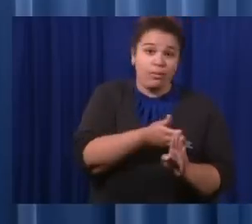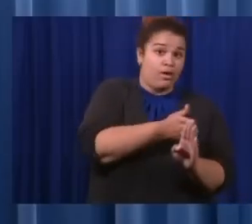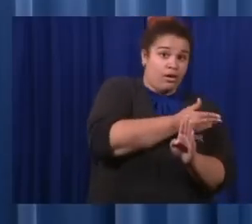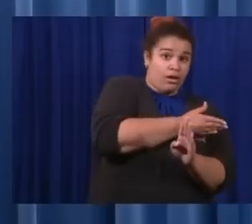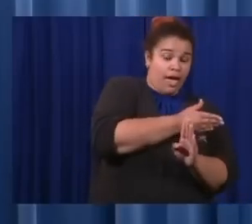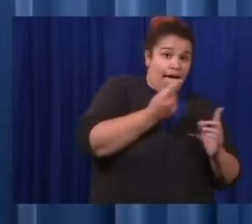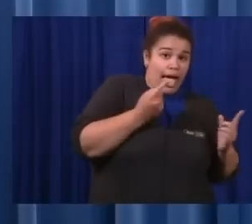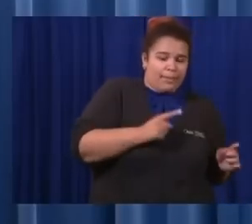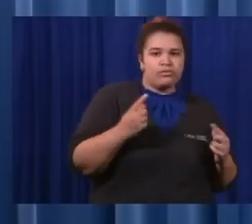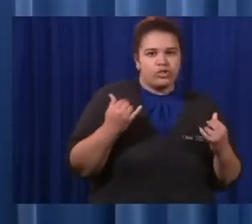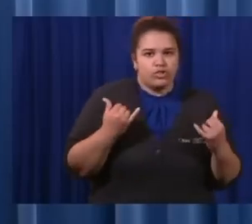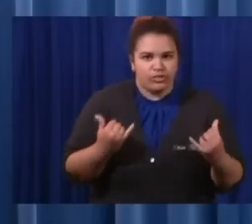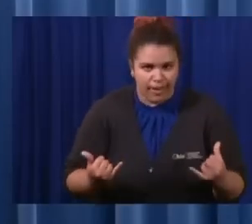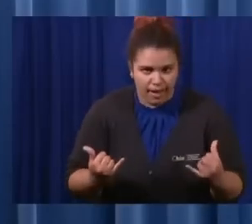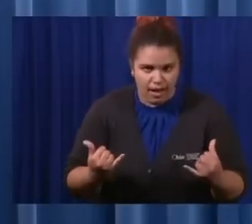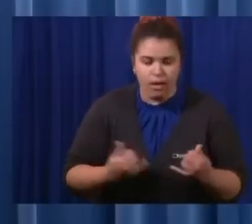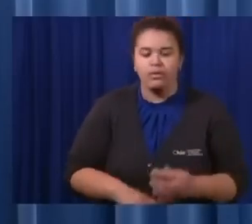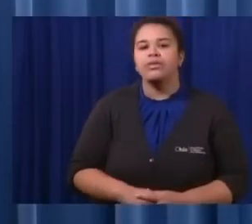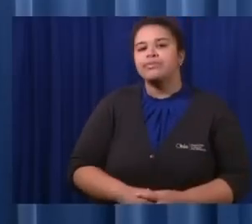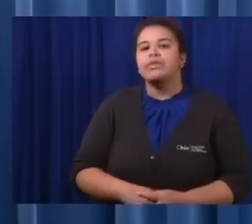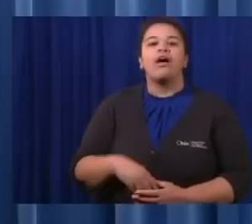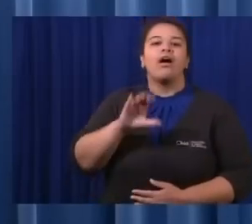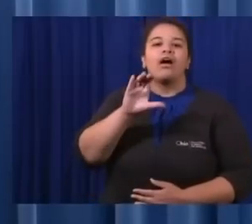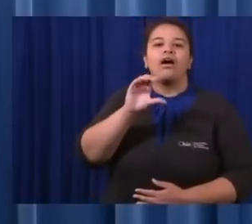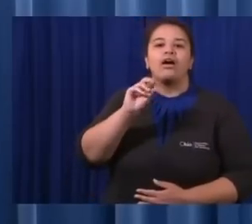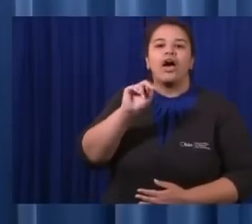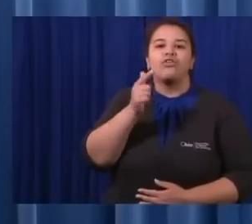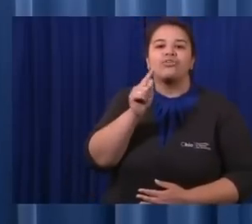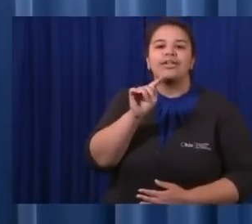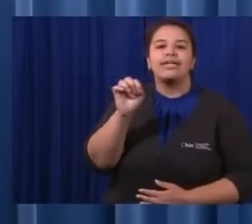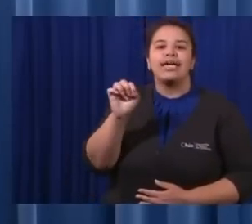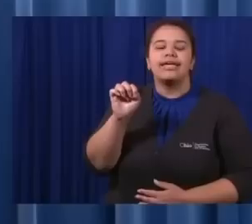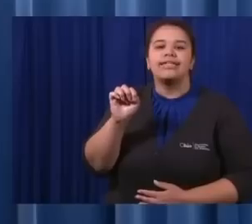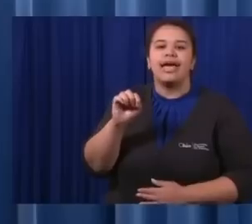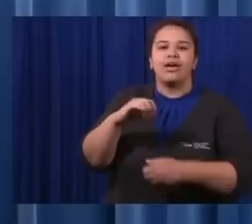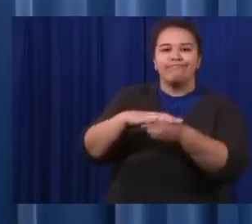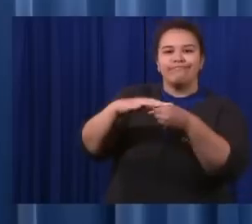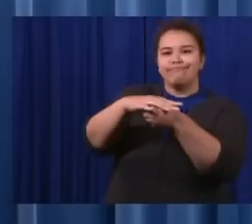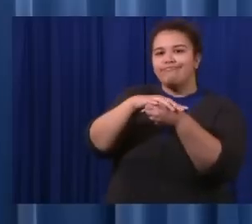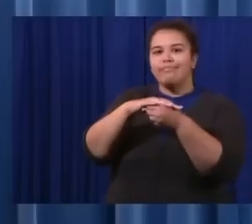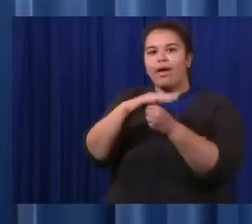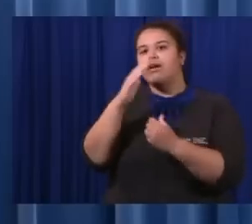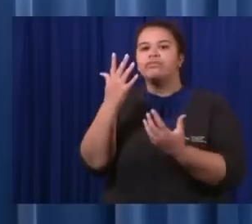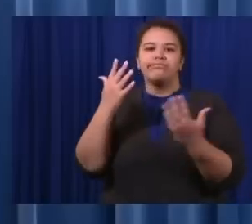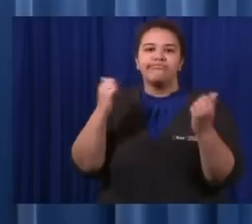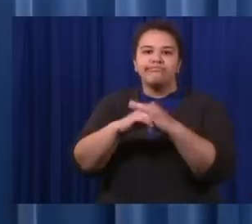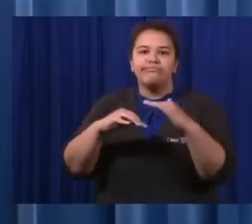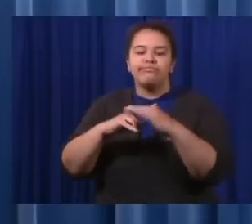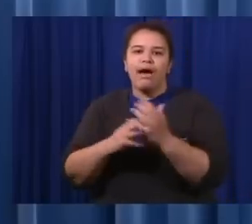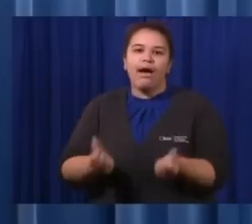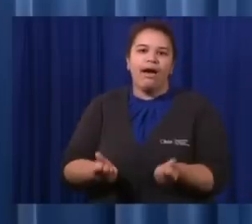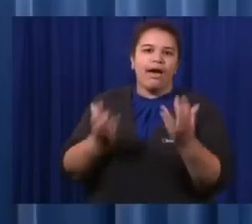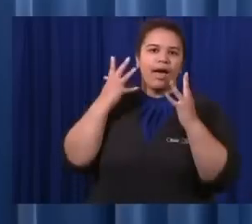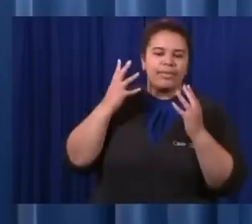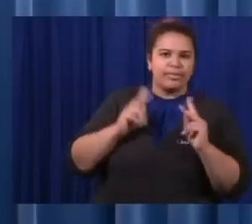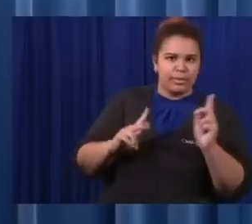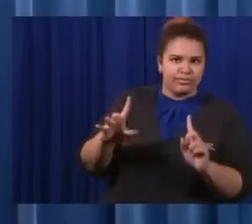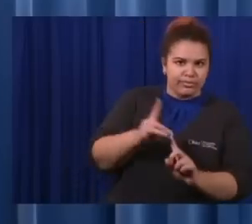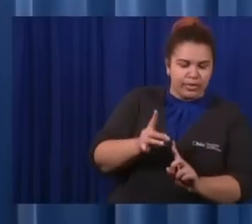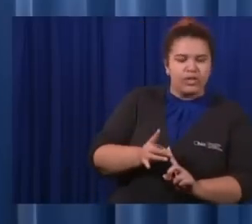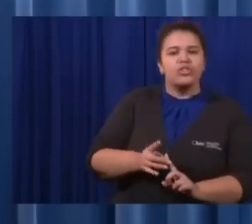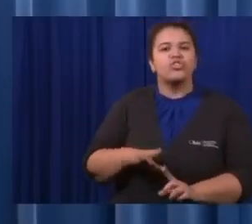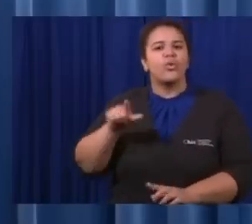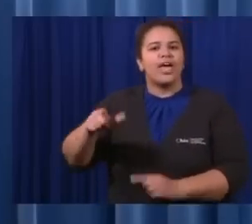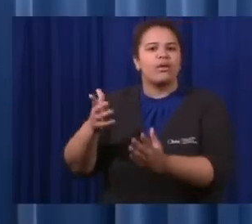people tested reside in congregate settings, things like that. Governor, how will you respond to the request for more accurate information, and then do you intend